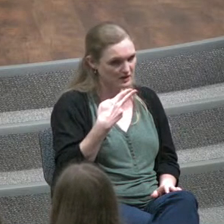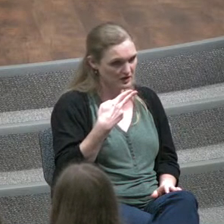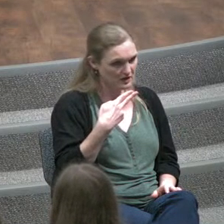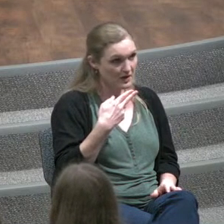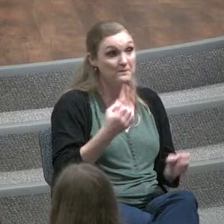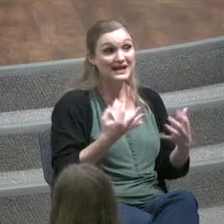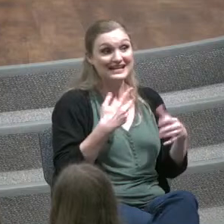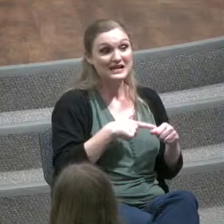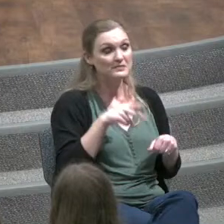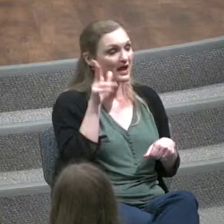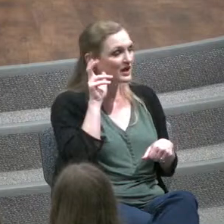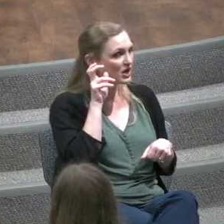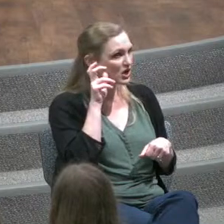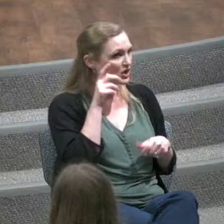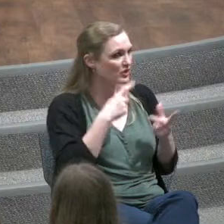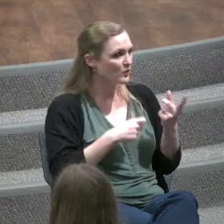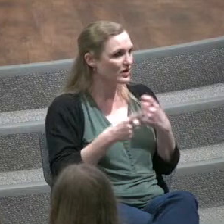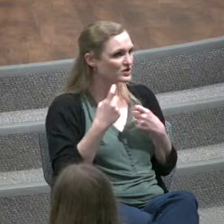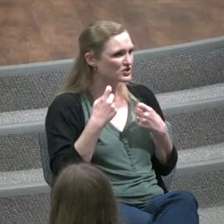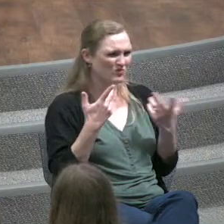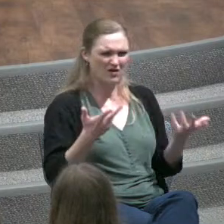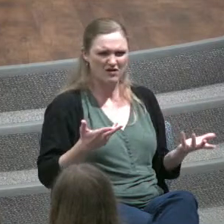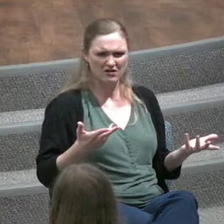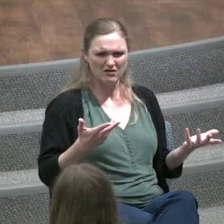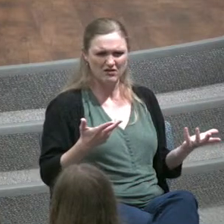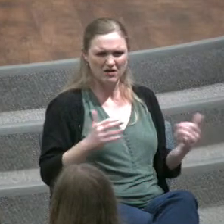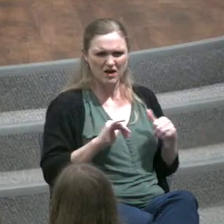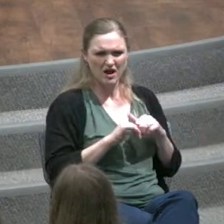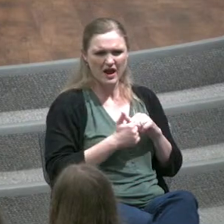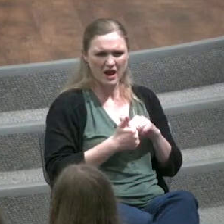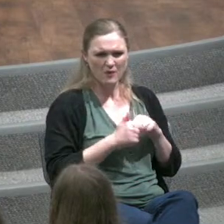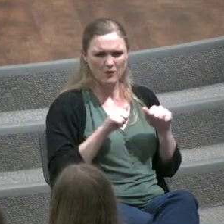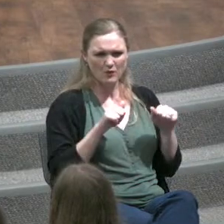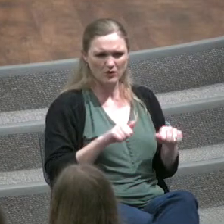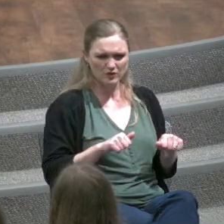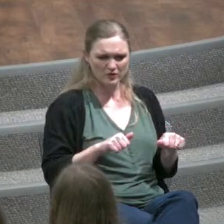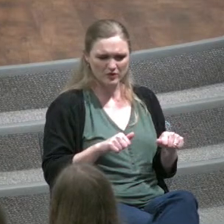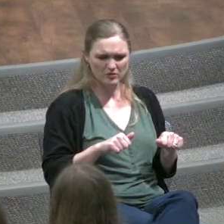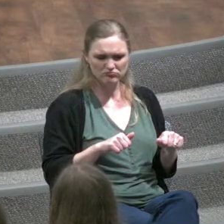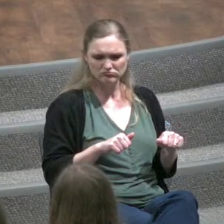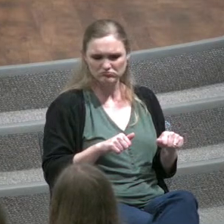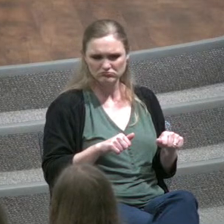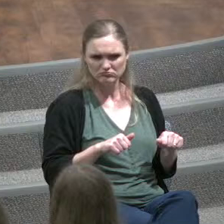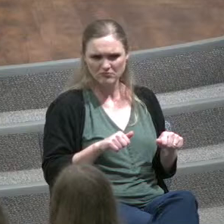that a lot of times I'll hear the question of, well, how could